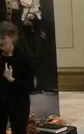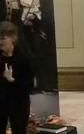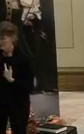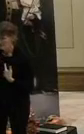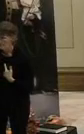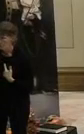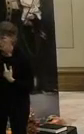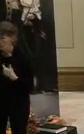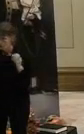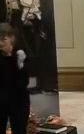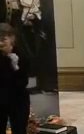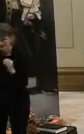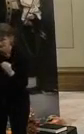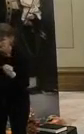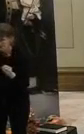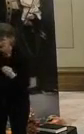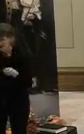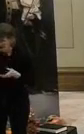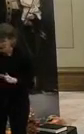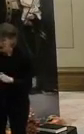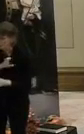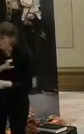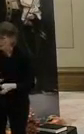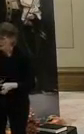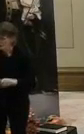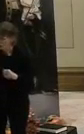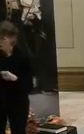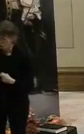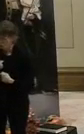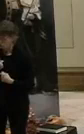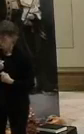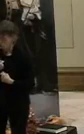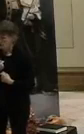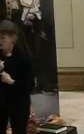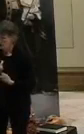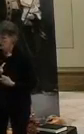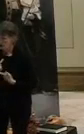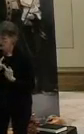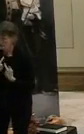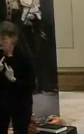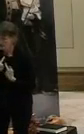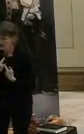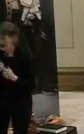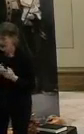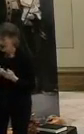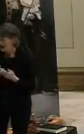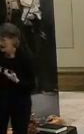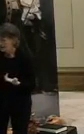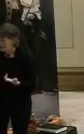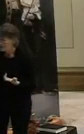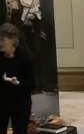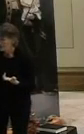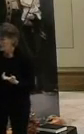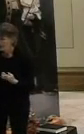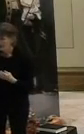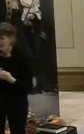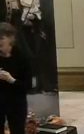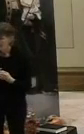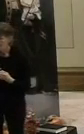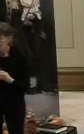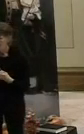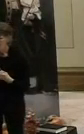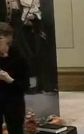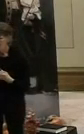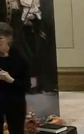teaching. How can you allow Christ to reign in your life? Where have you